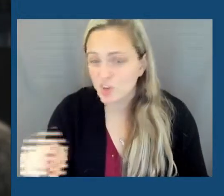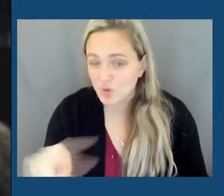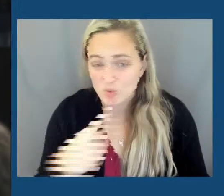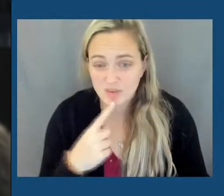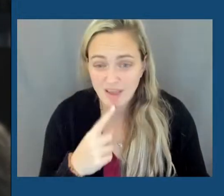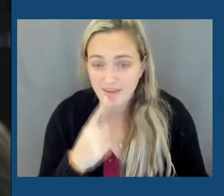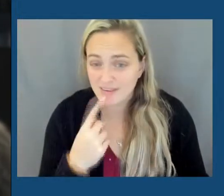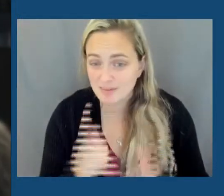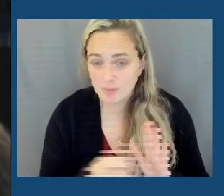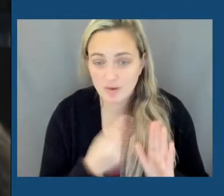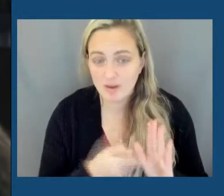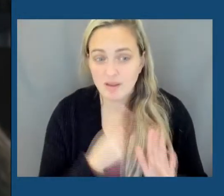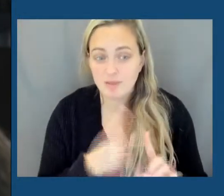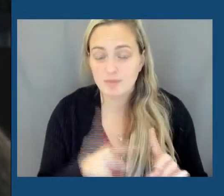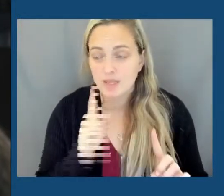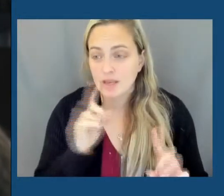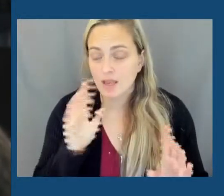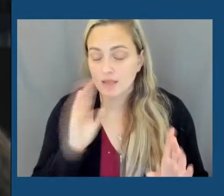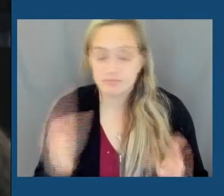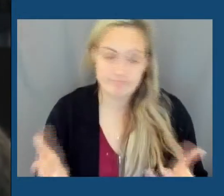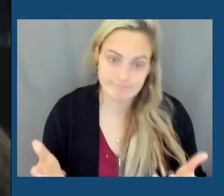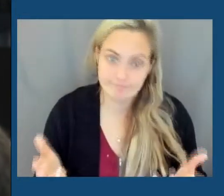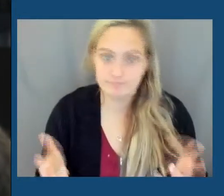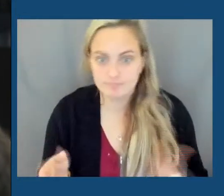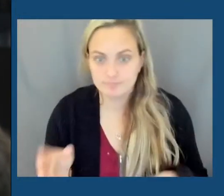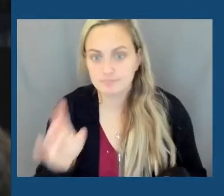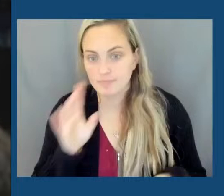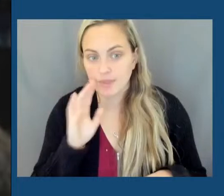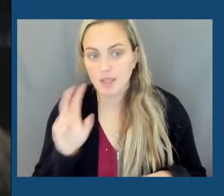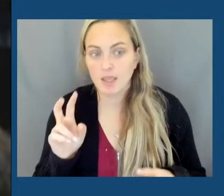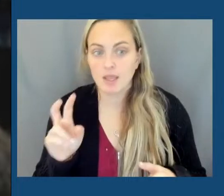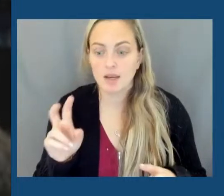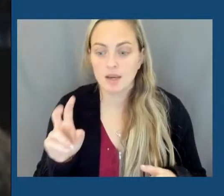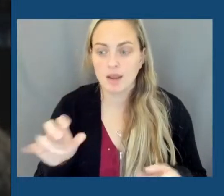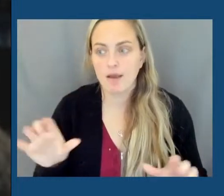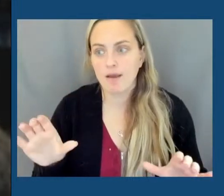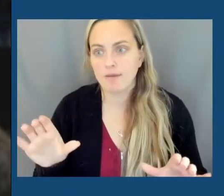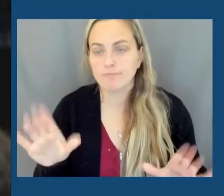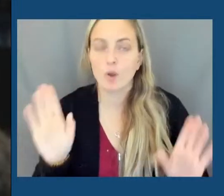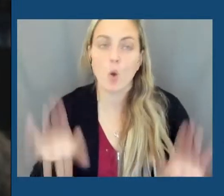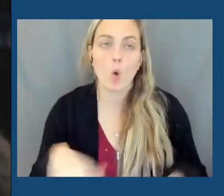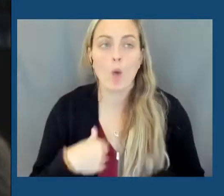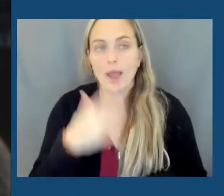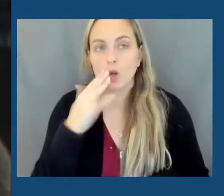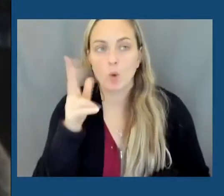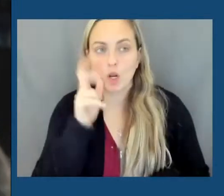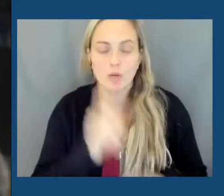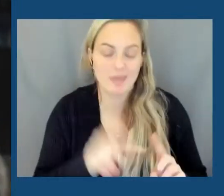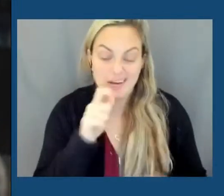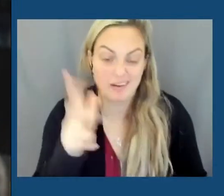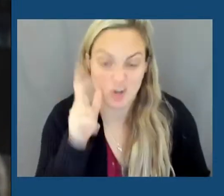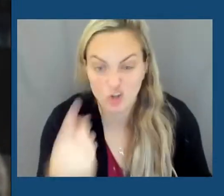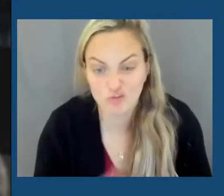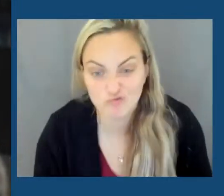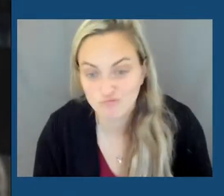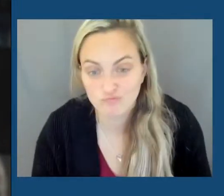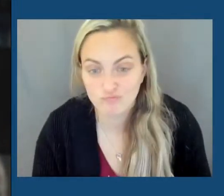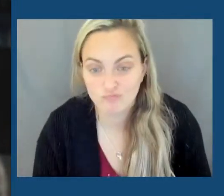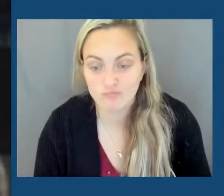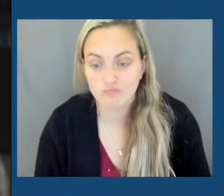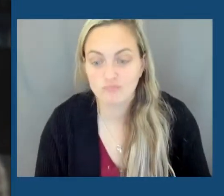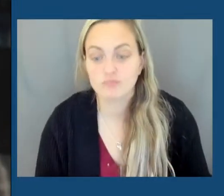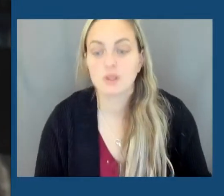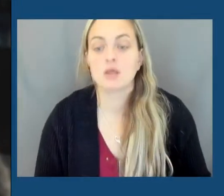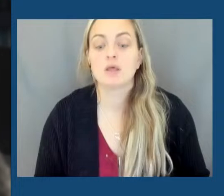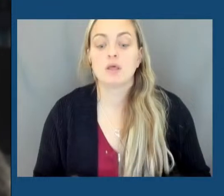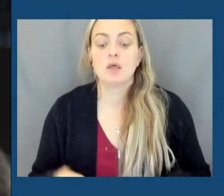anything, and then I watch, and then I act like I know what I just heard, but I really didn't. And then